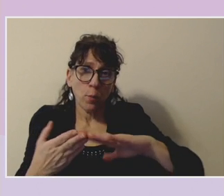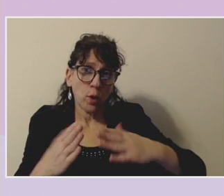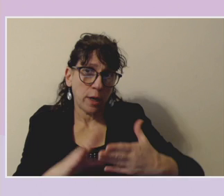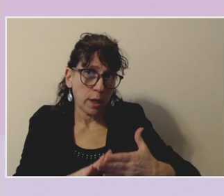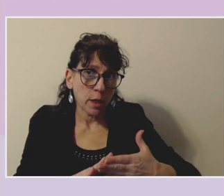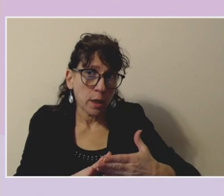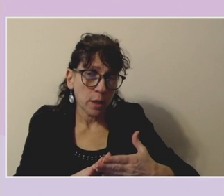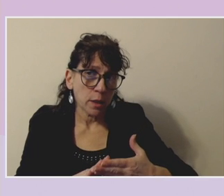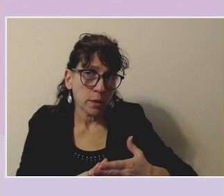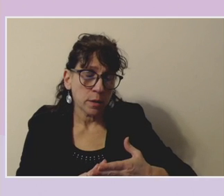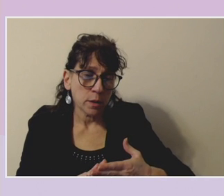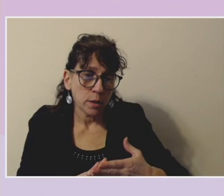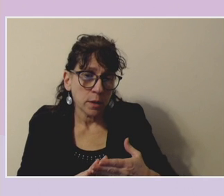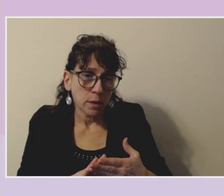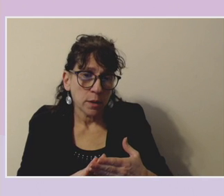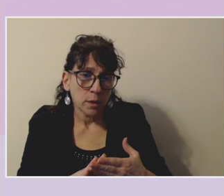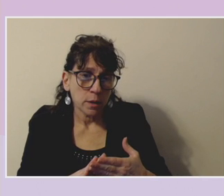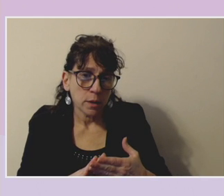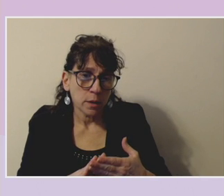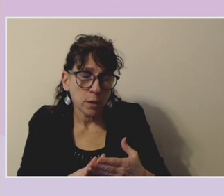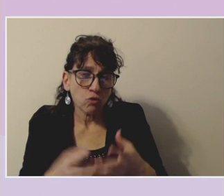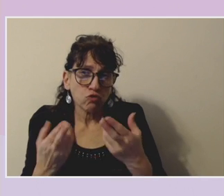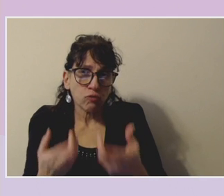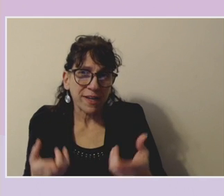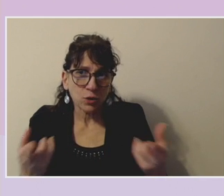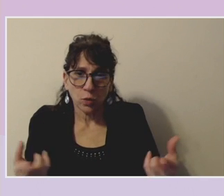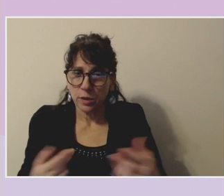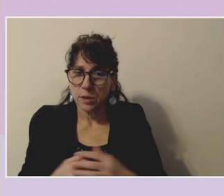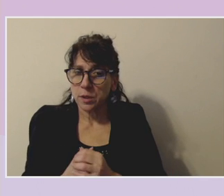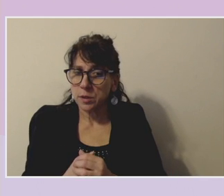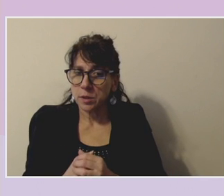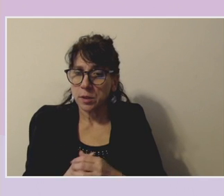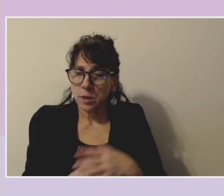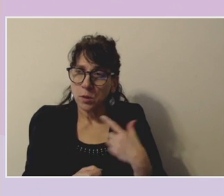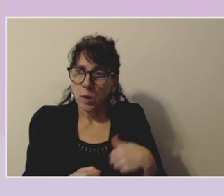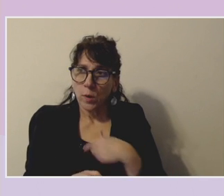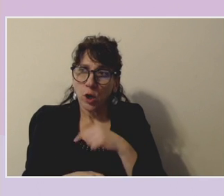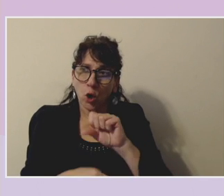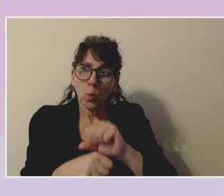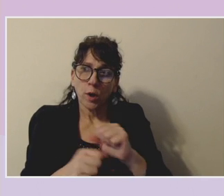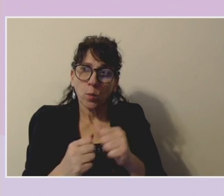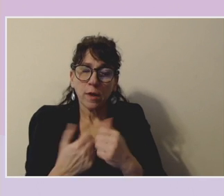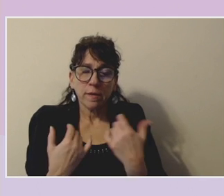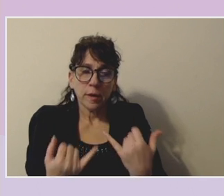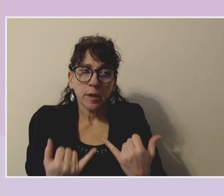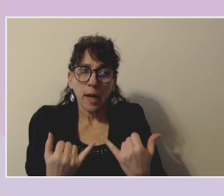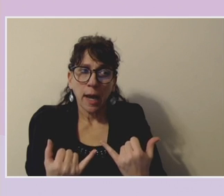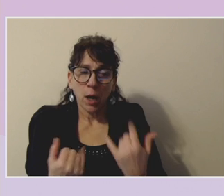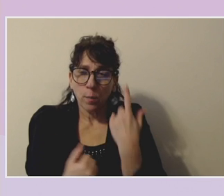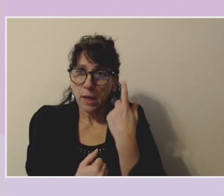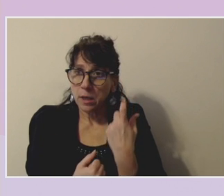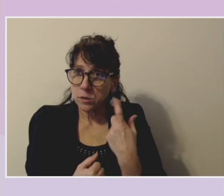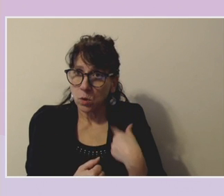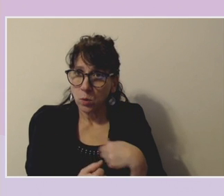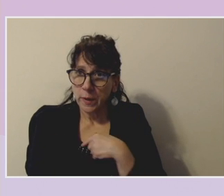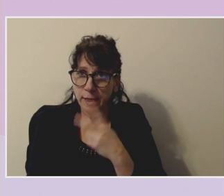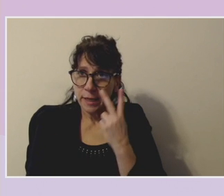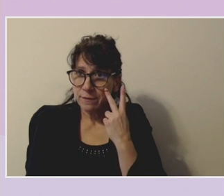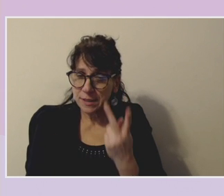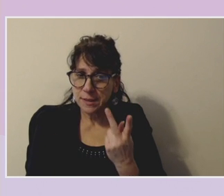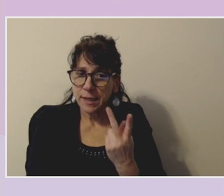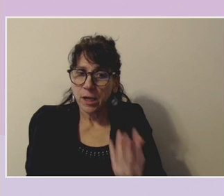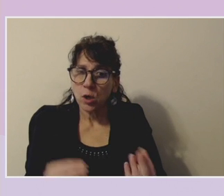our community resources, and what we're working with right now, and because what we're seeing is